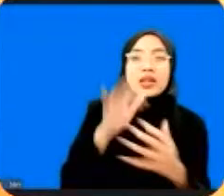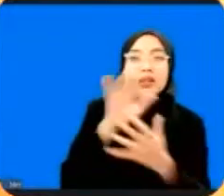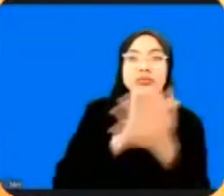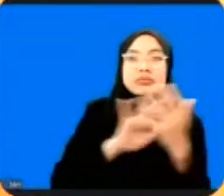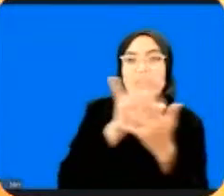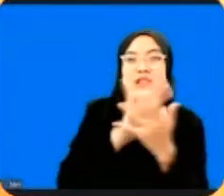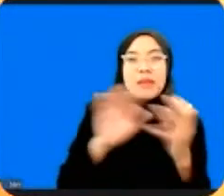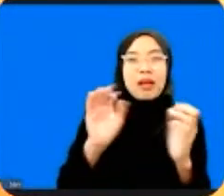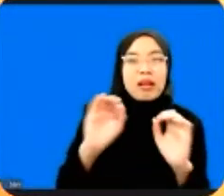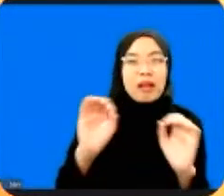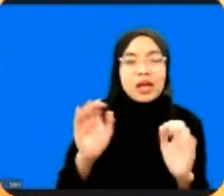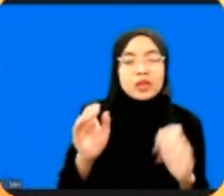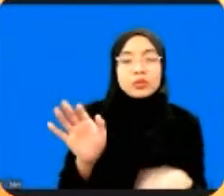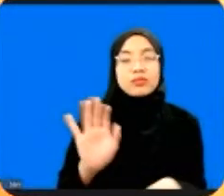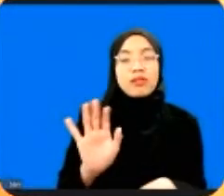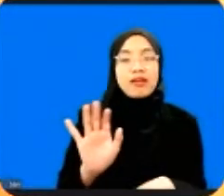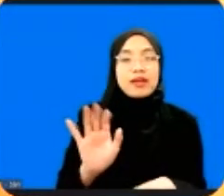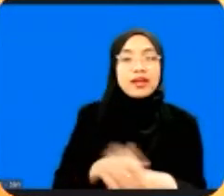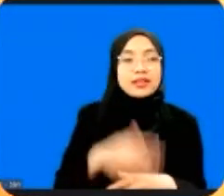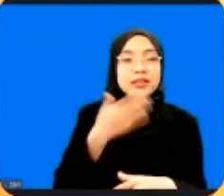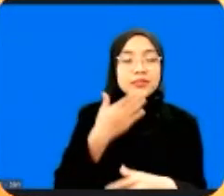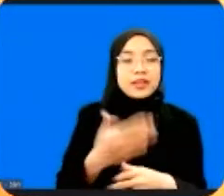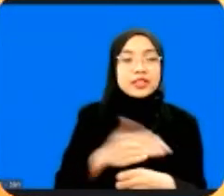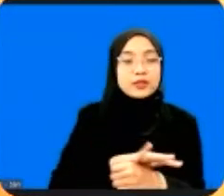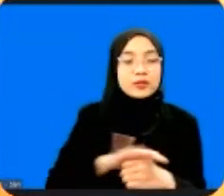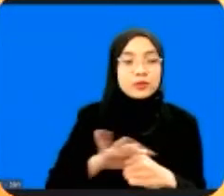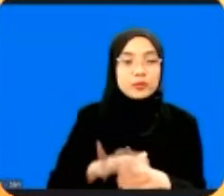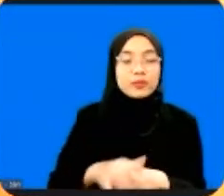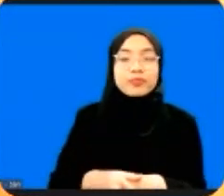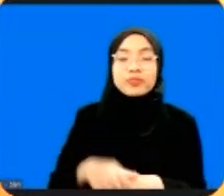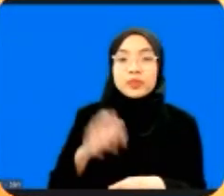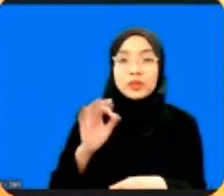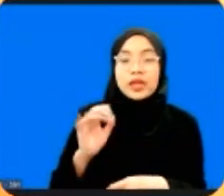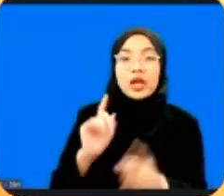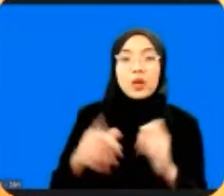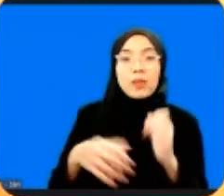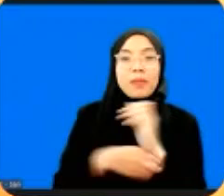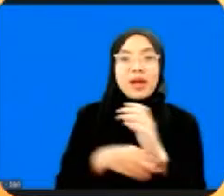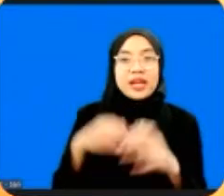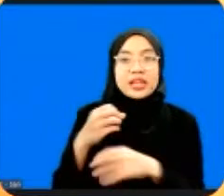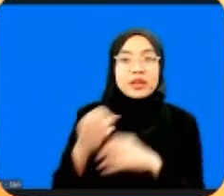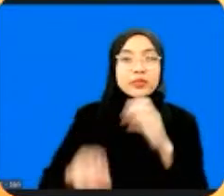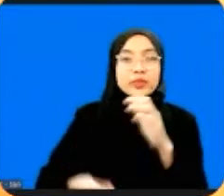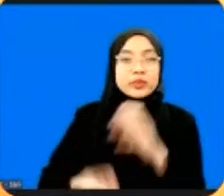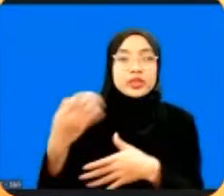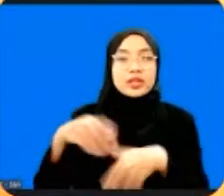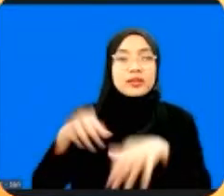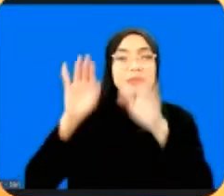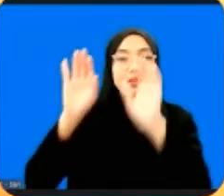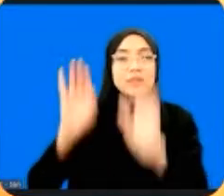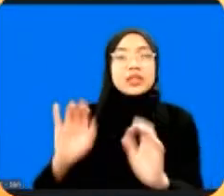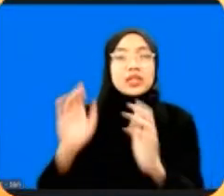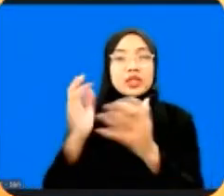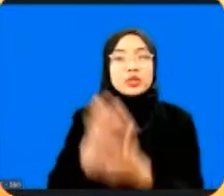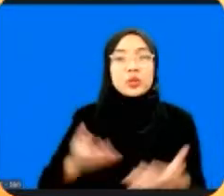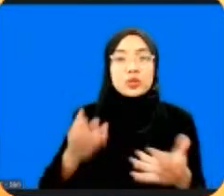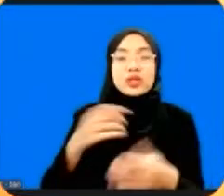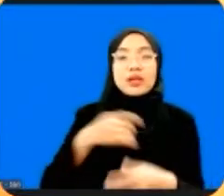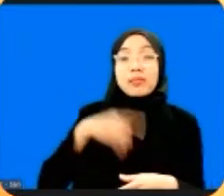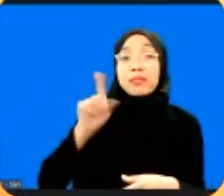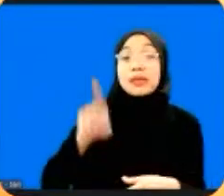If there are harms coming from social media, it is based on technology, and we need technology